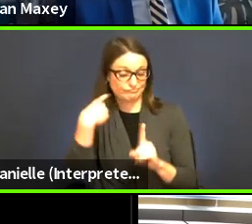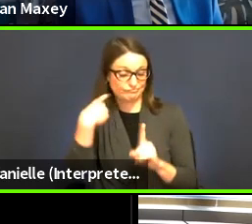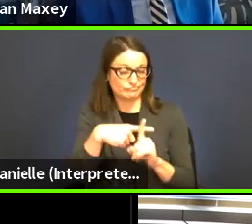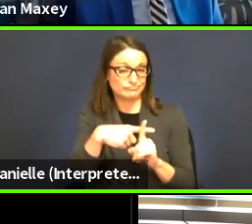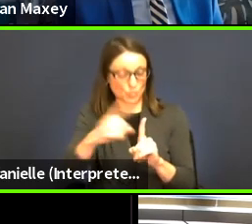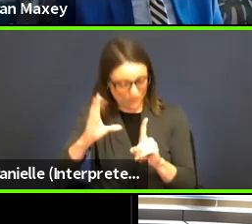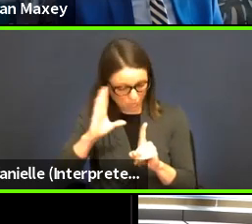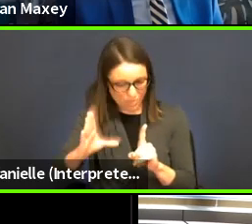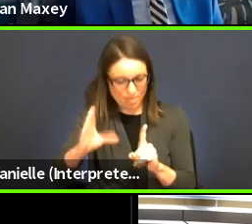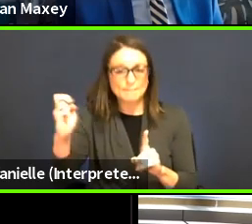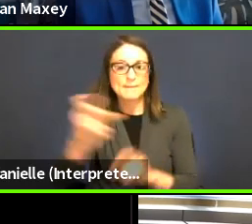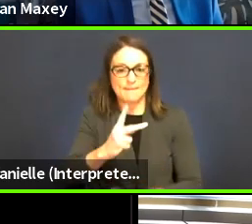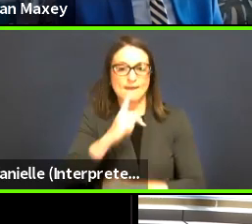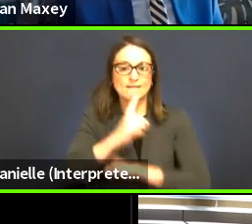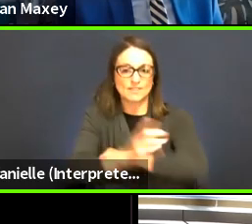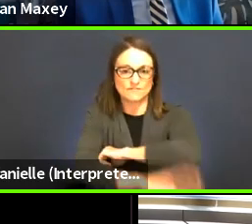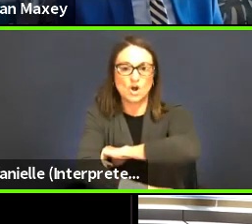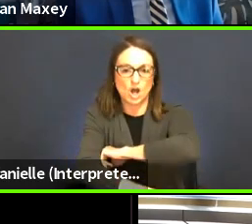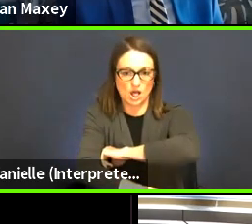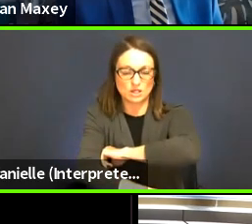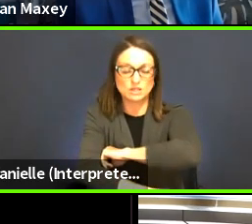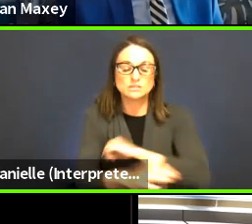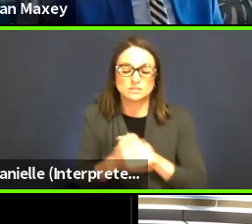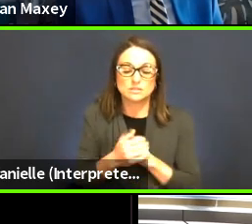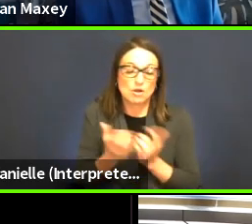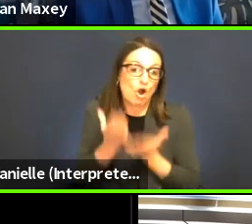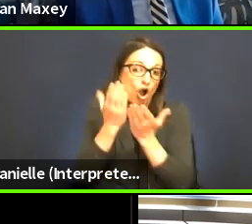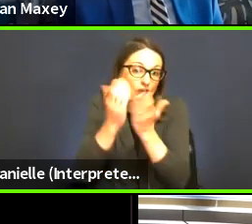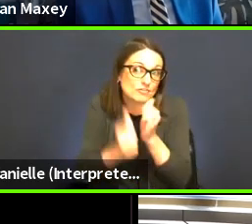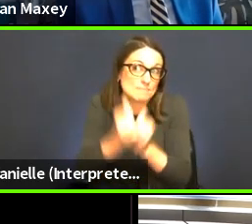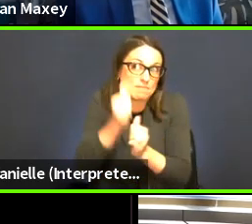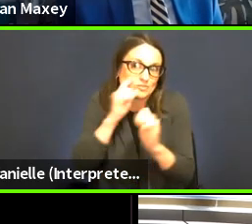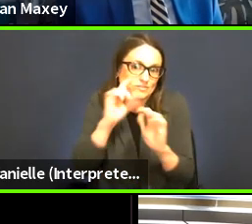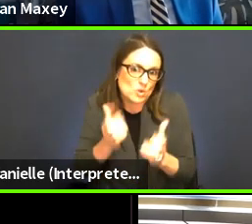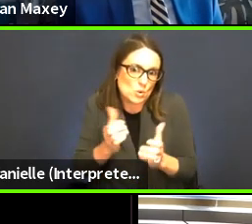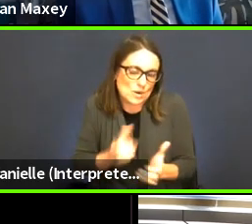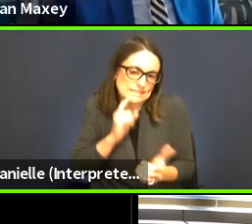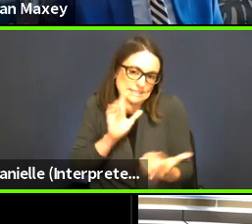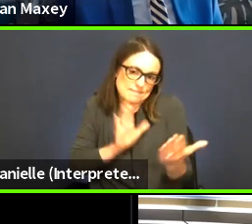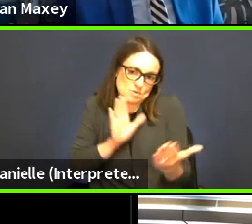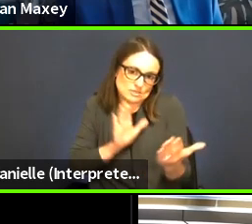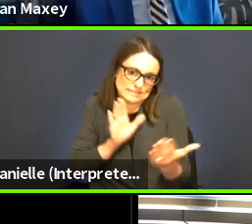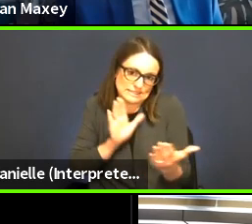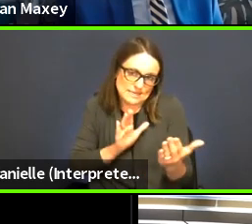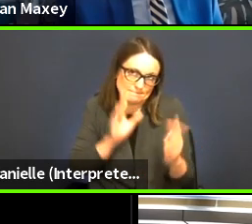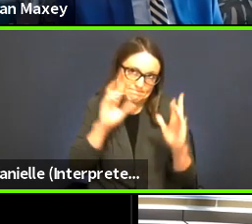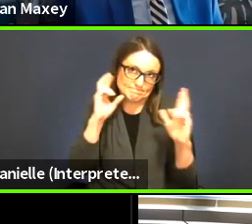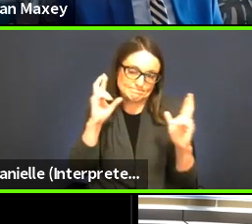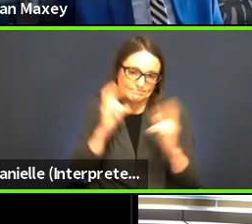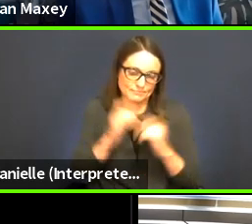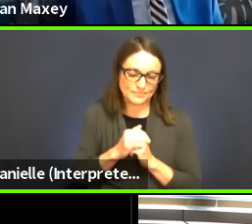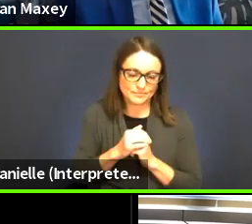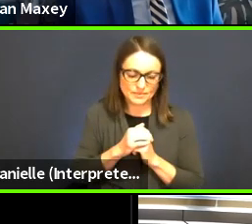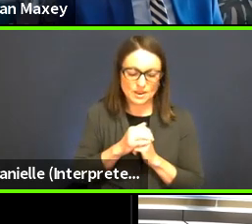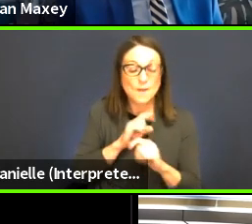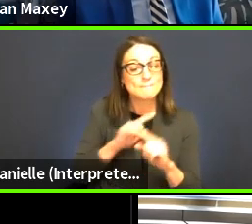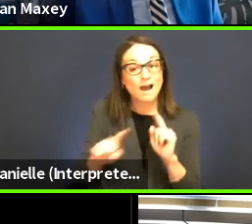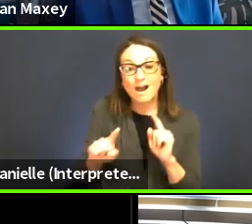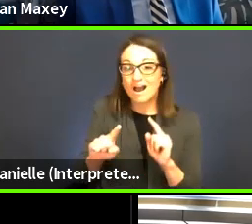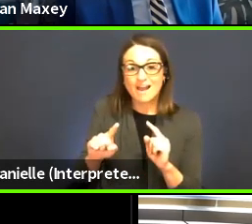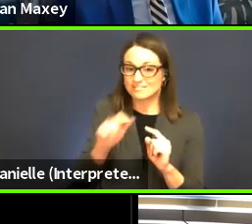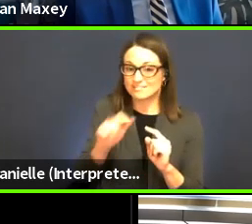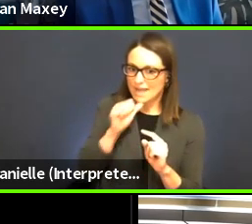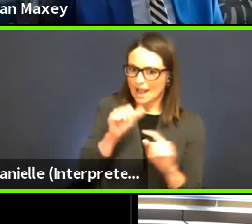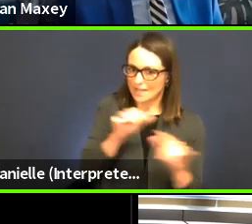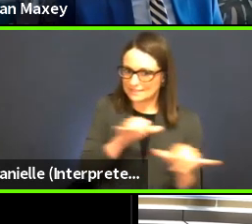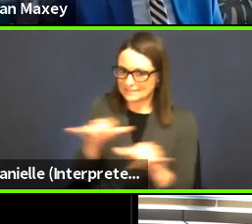back in the fall offering most of our courses in person. But surely it won't be like most fall semesters,